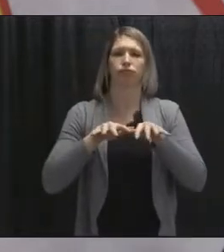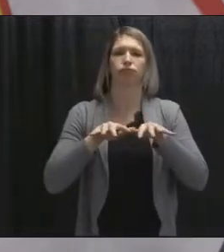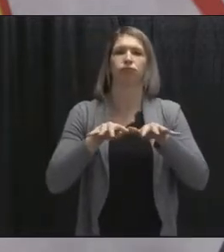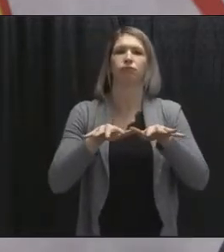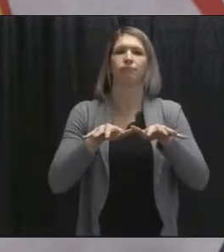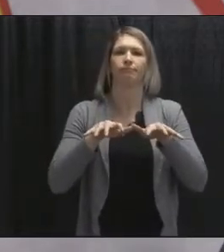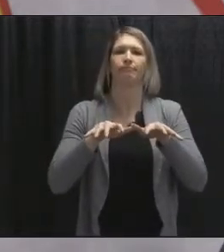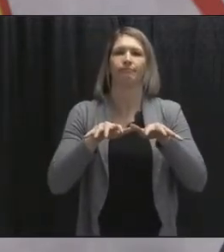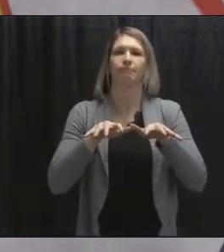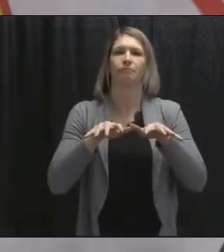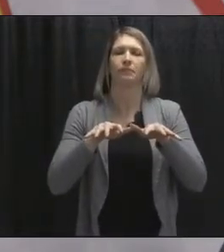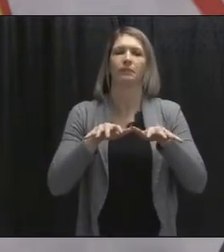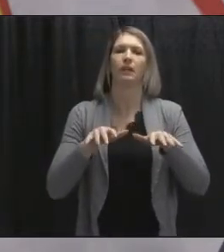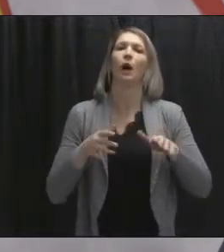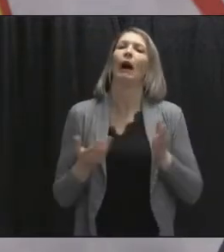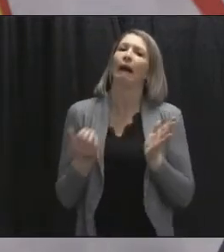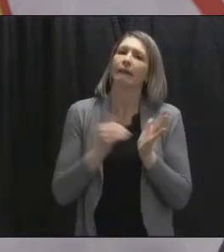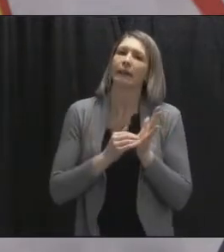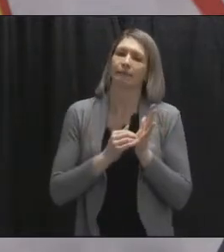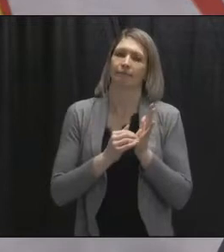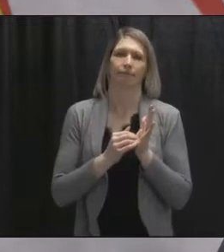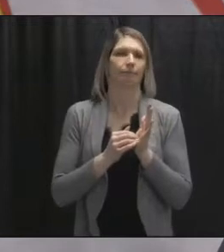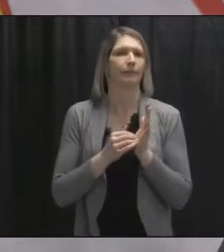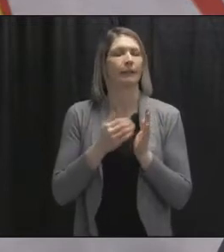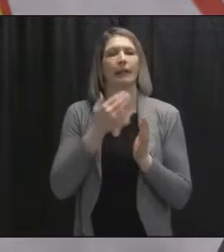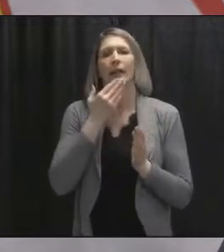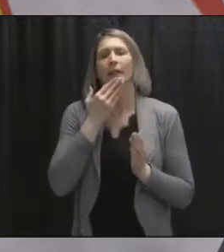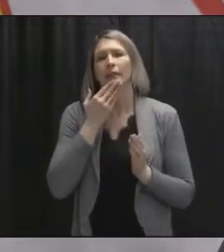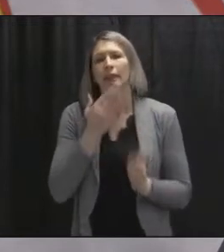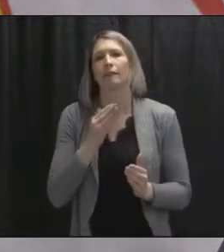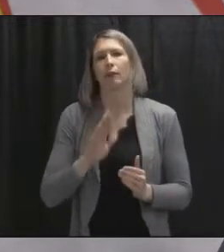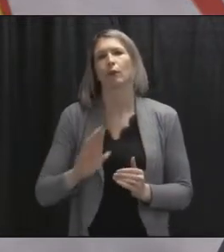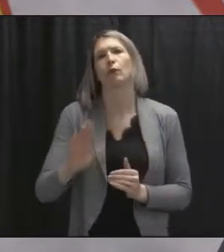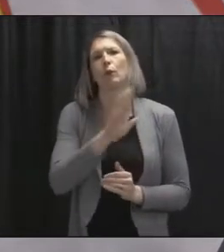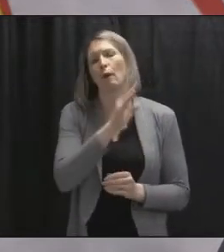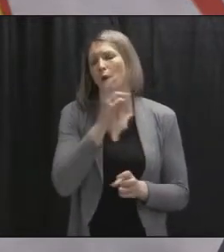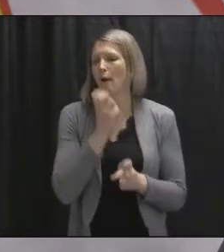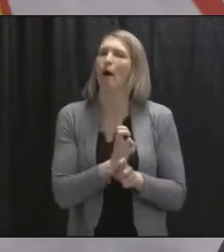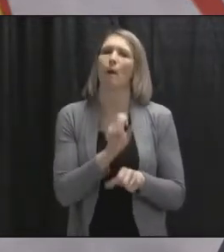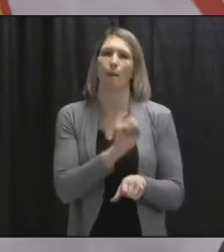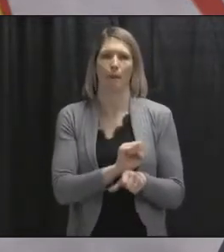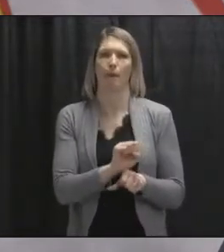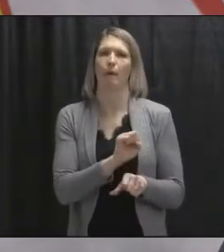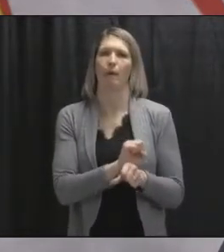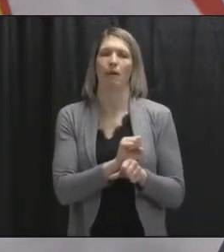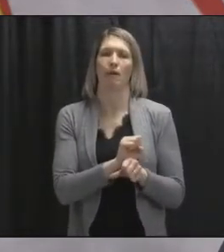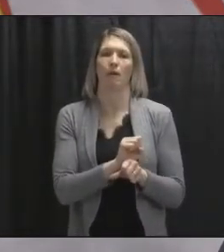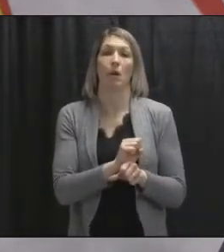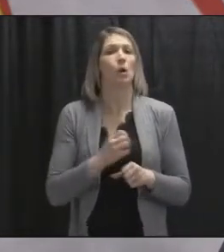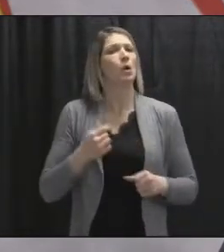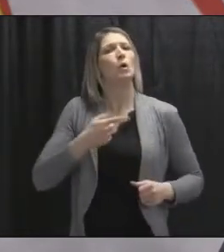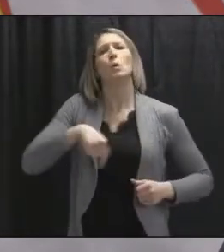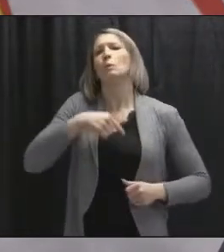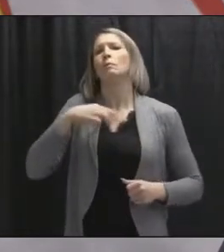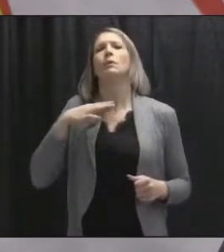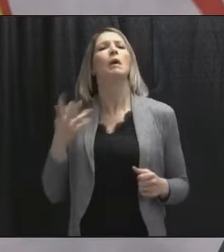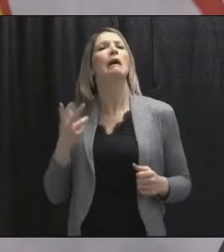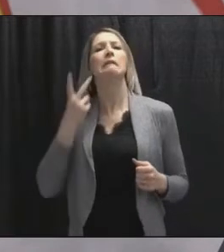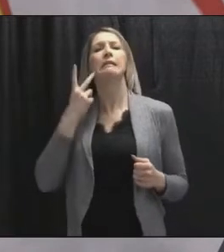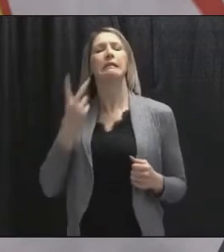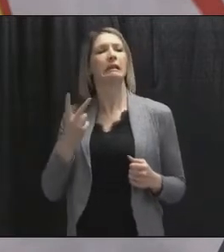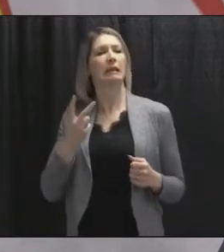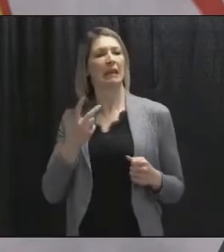to thank you for your commitment. Because the last thing we want is to see a staff member cause the